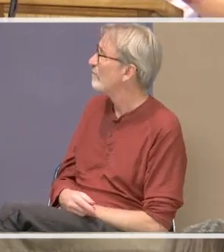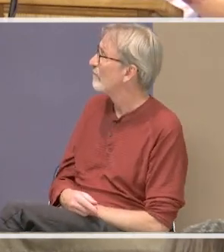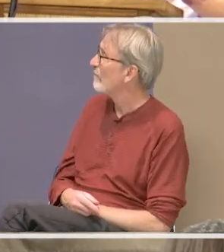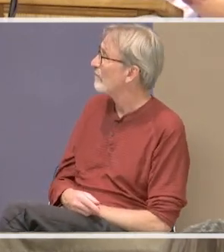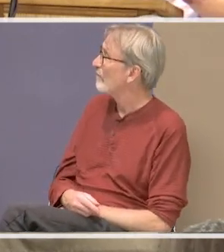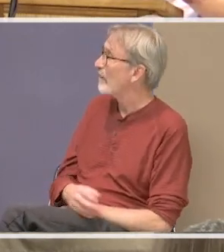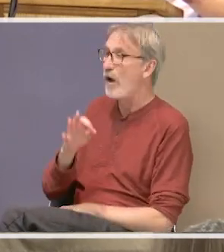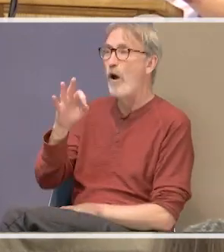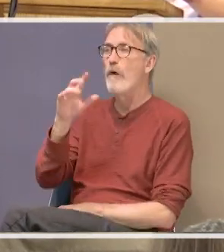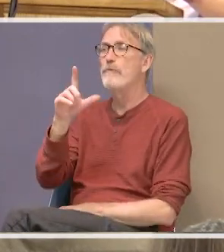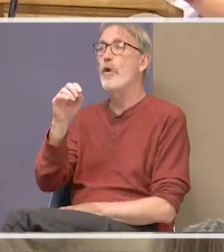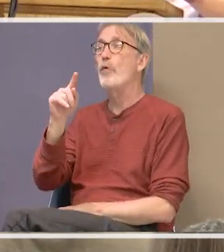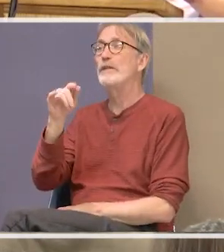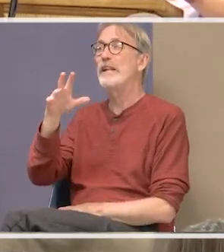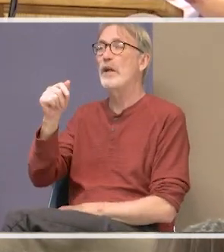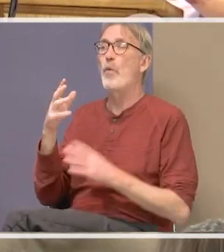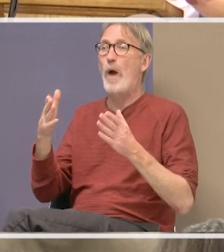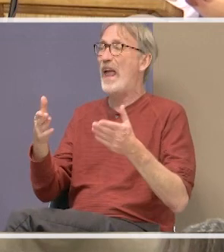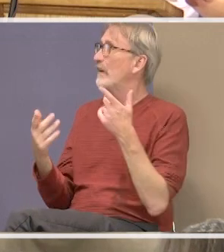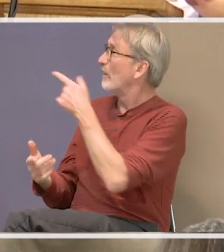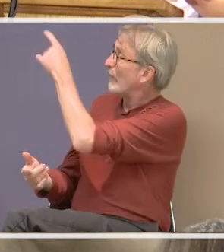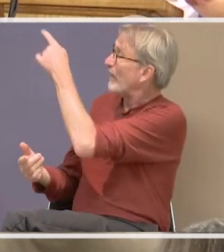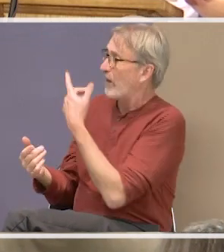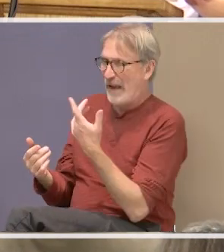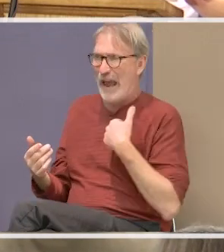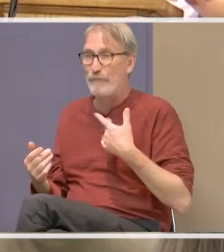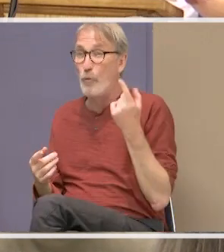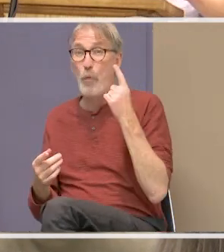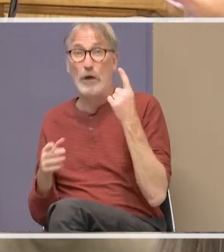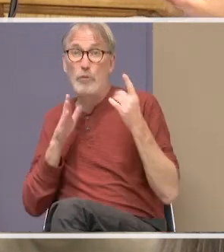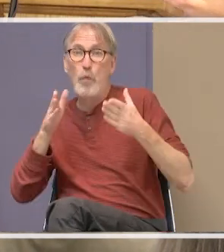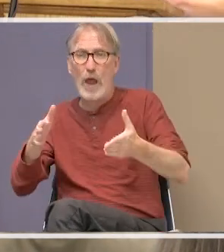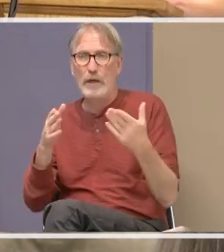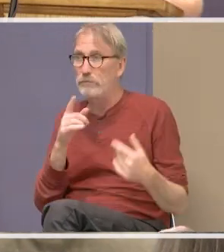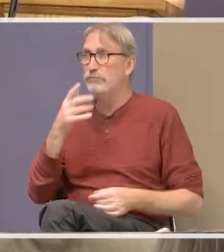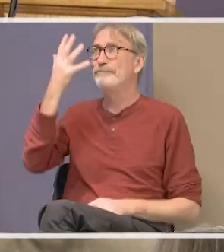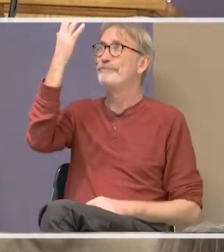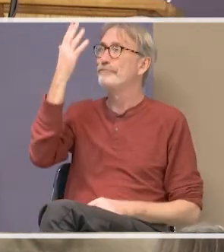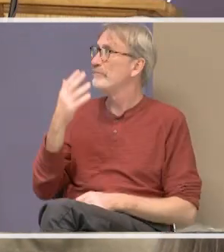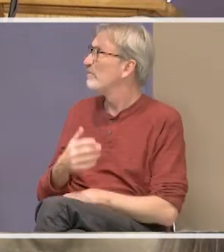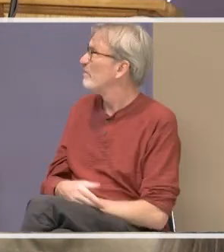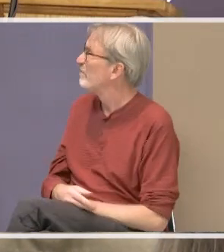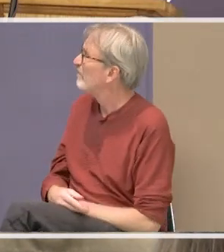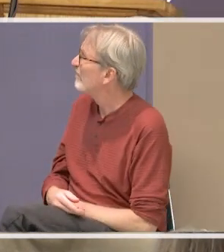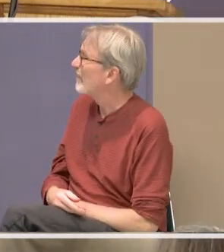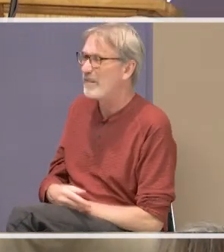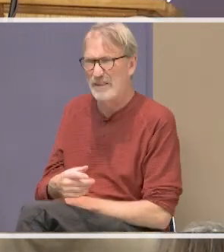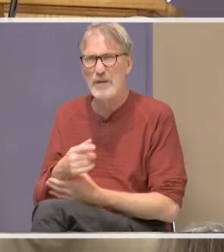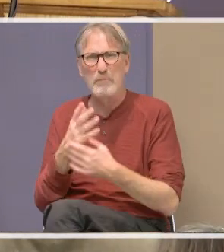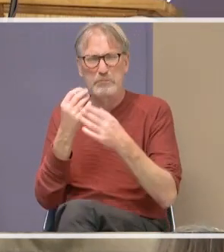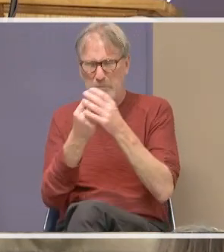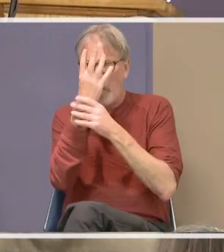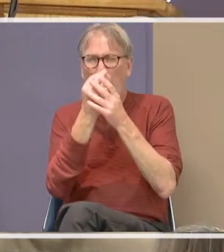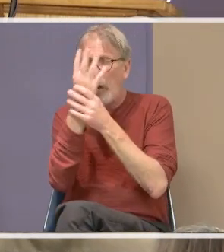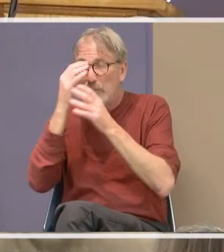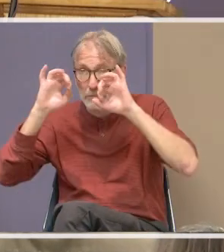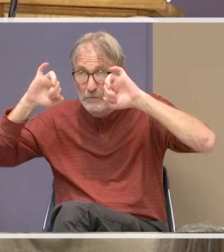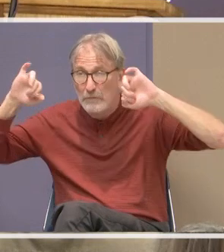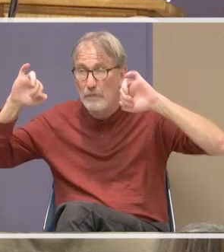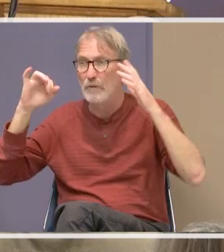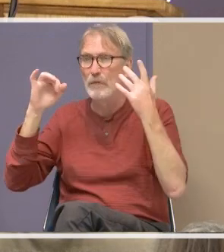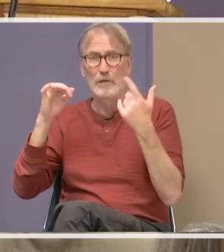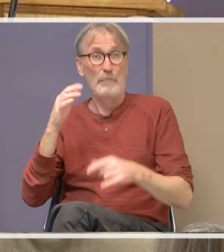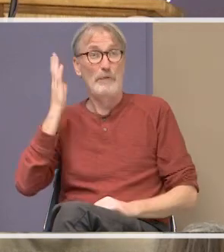Finally, Flotilla by the business there. There's a one-way sign you can see. That one-way sign is overgrown by the hedges. There used to be